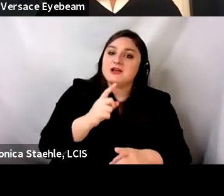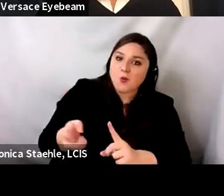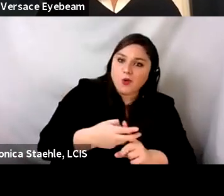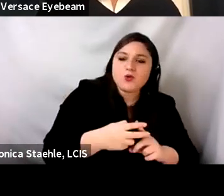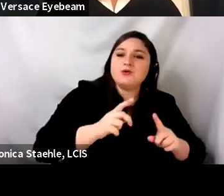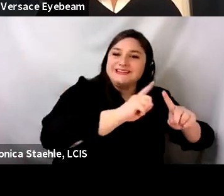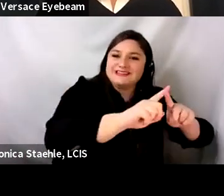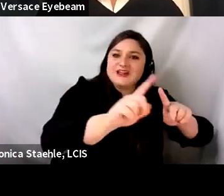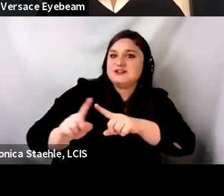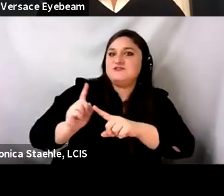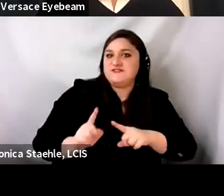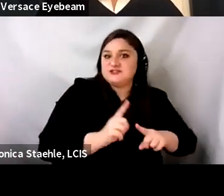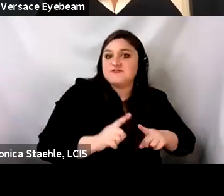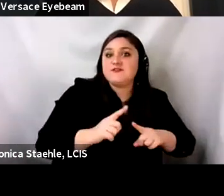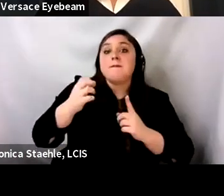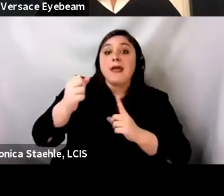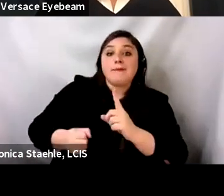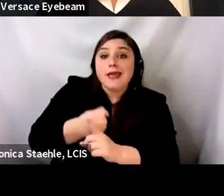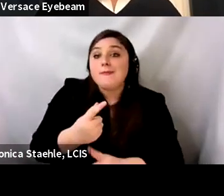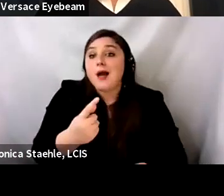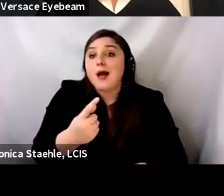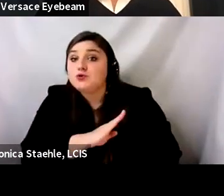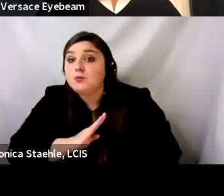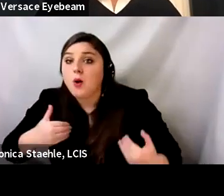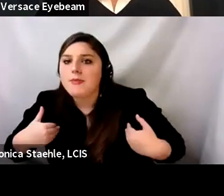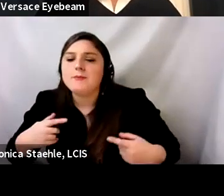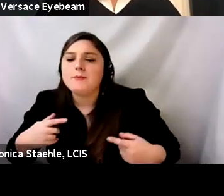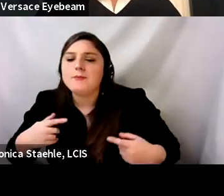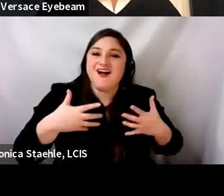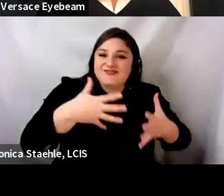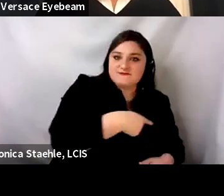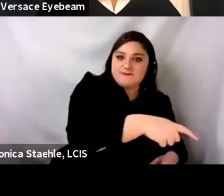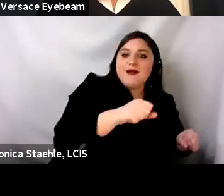the new transition that will be a priority for us.